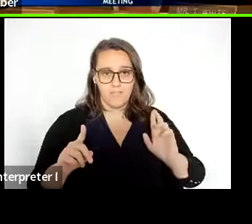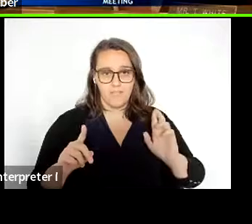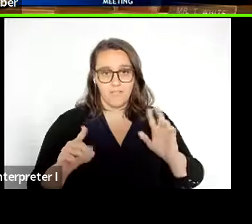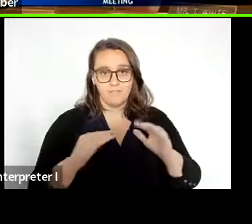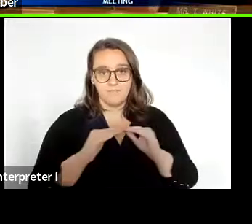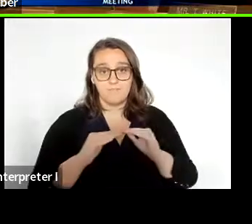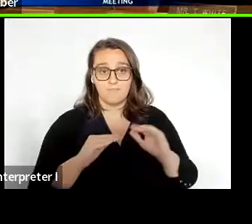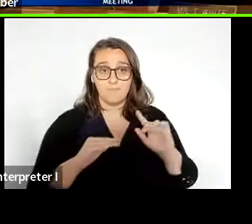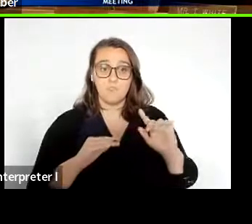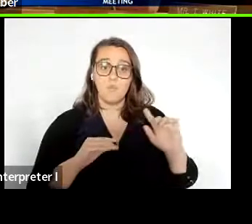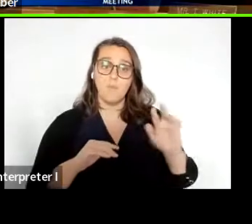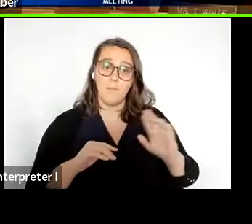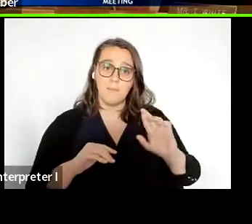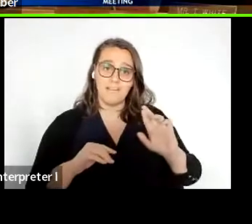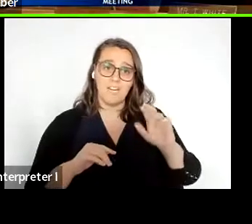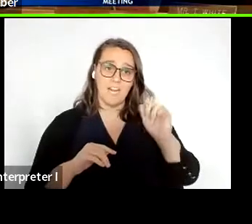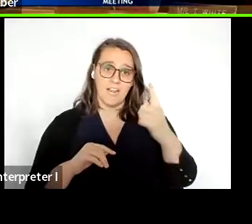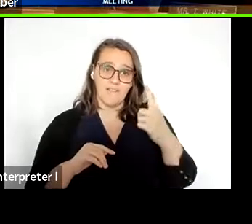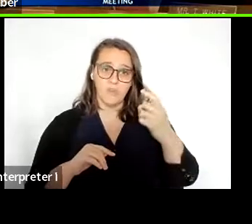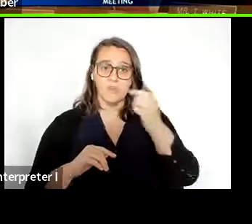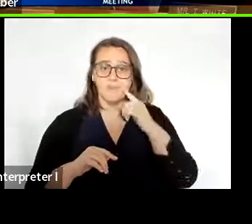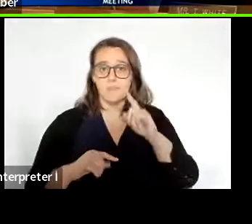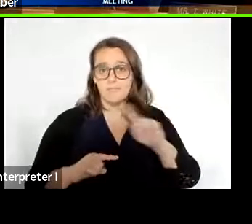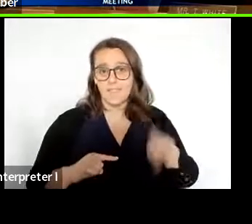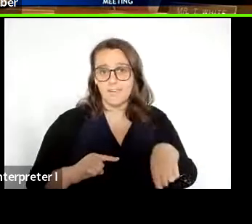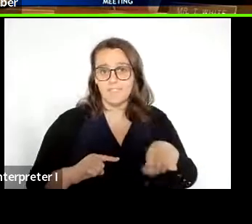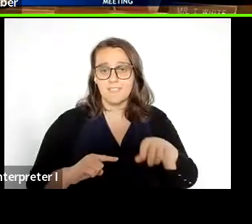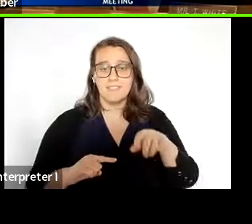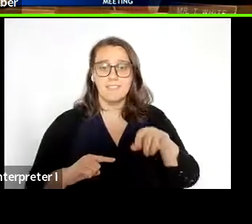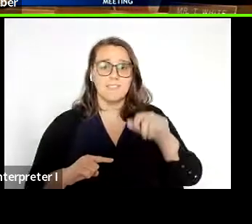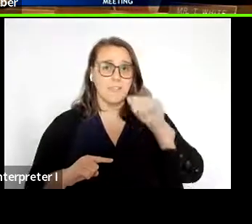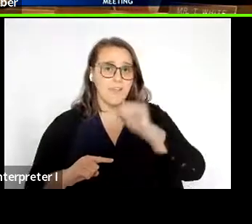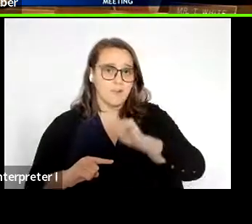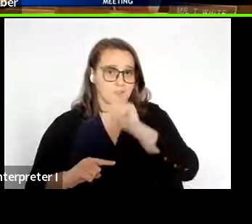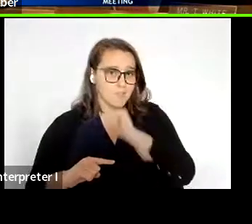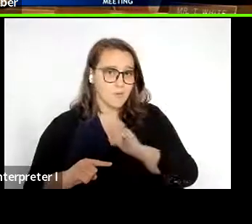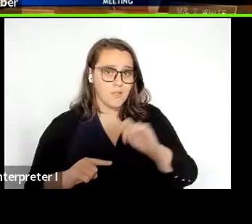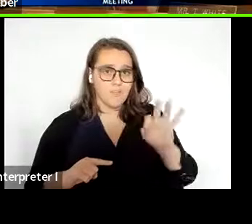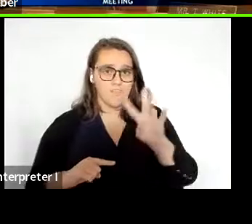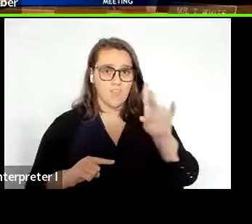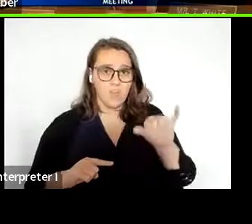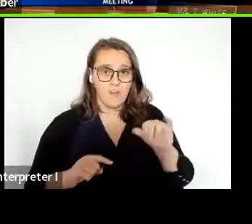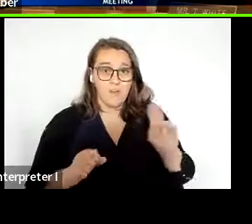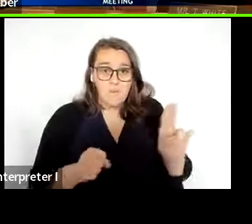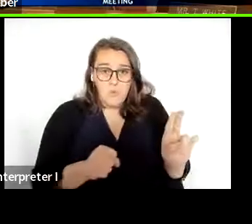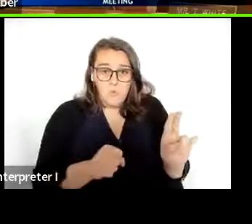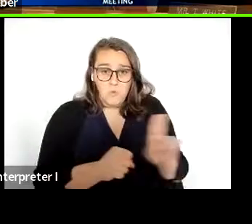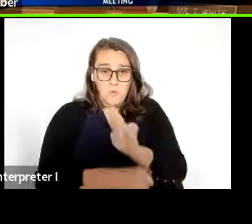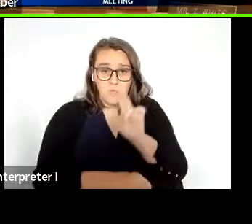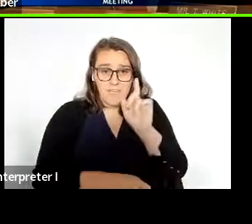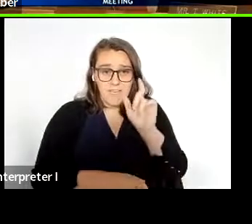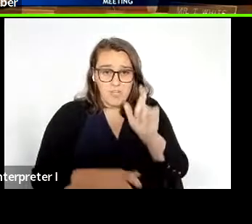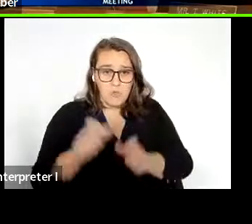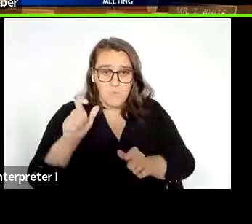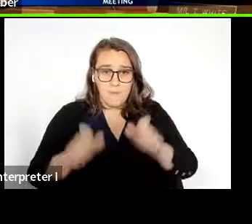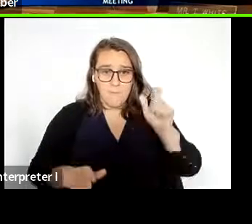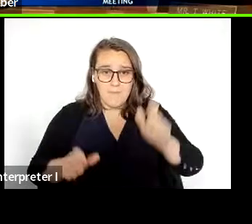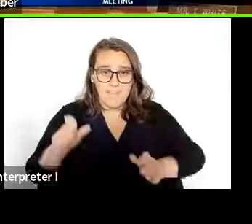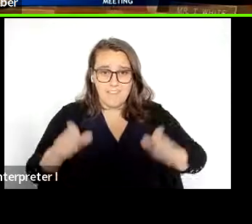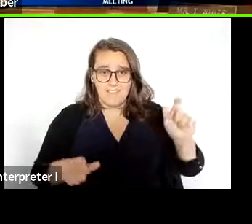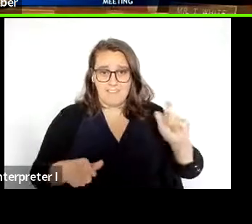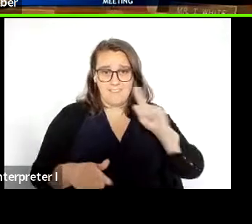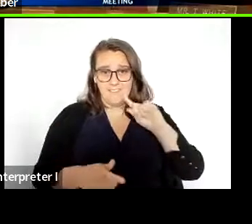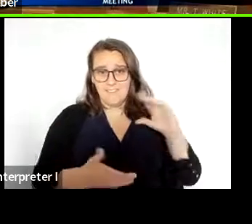Republican governors from Texas, Arizona, and Florida have been using human beings arriving in our country,